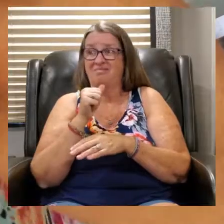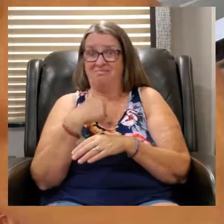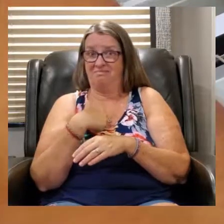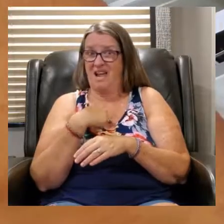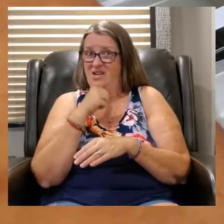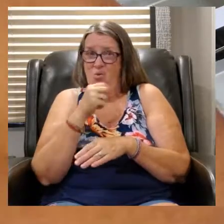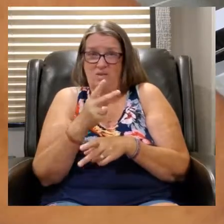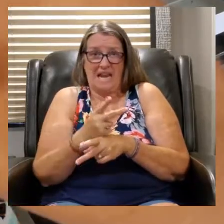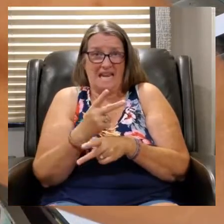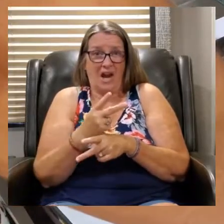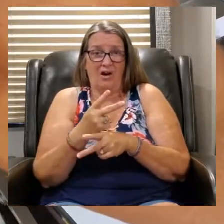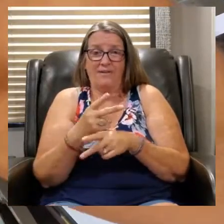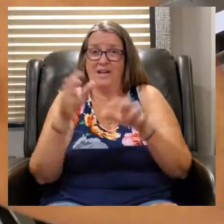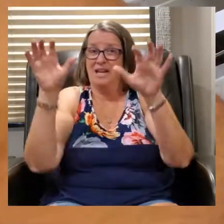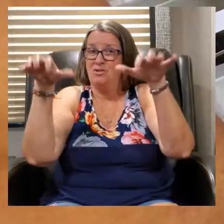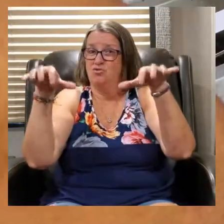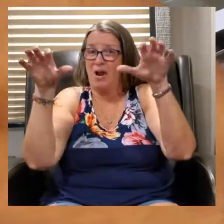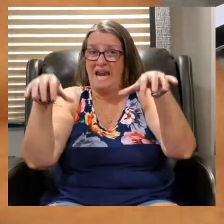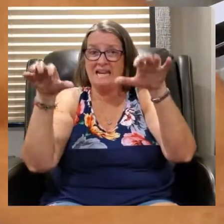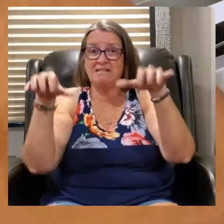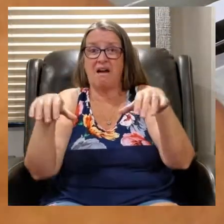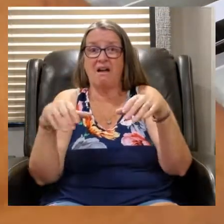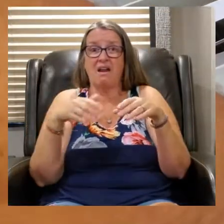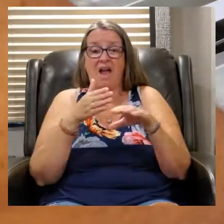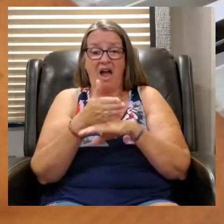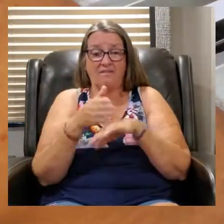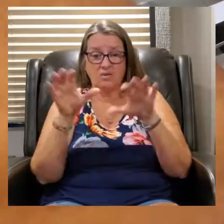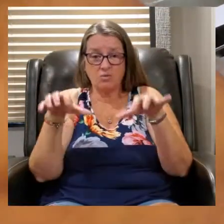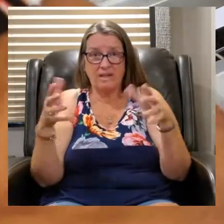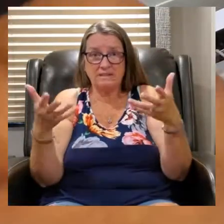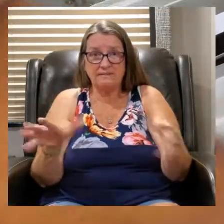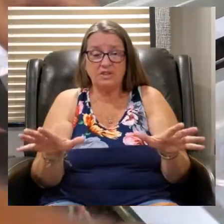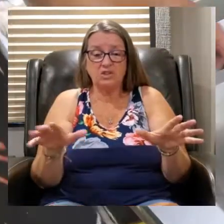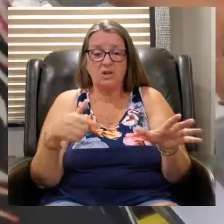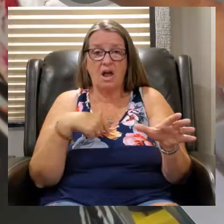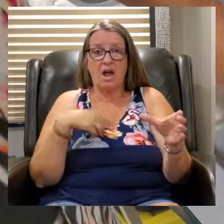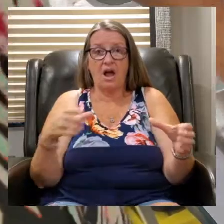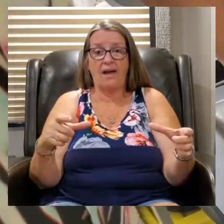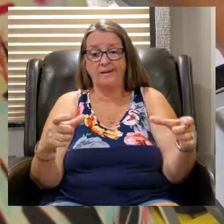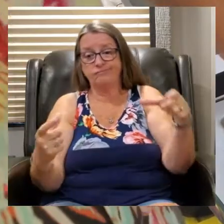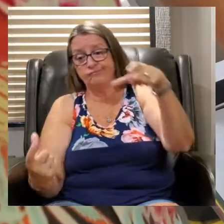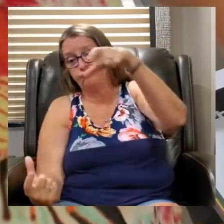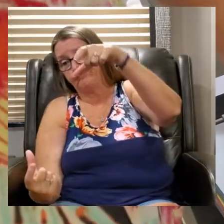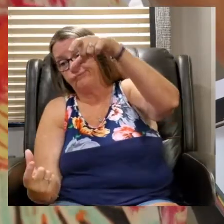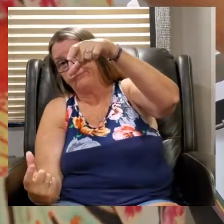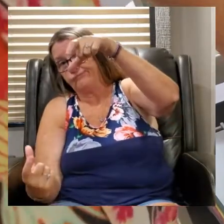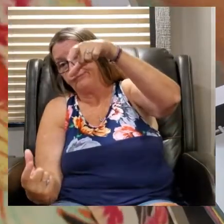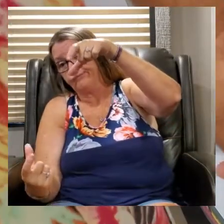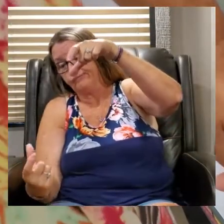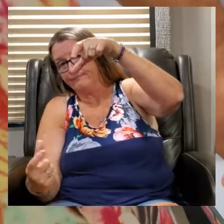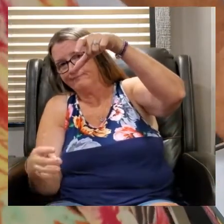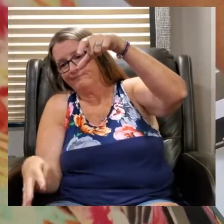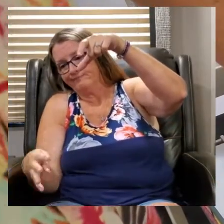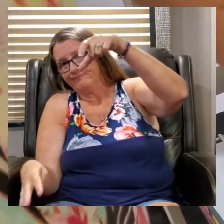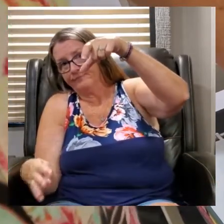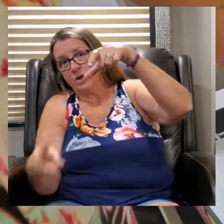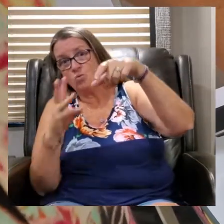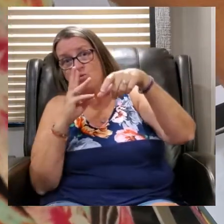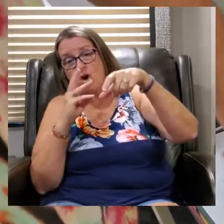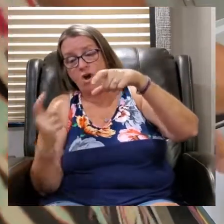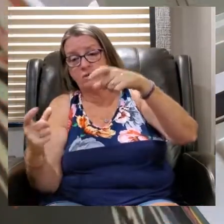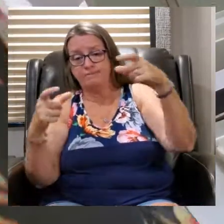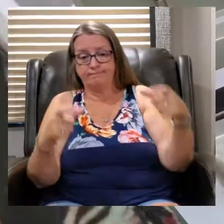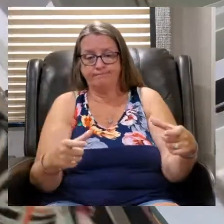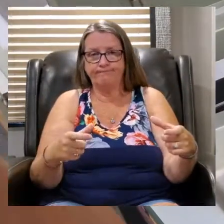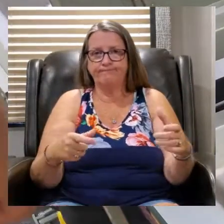don't take care of it. It gets rained on. After the rain's over, I turn it on its side and dump